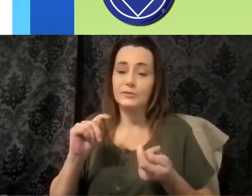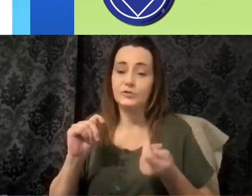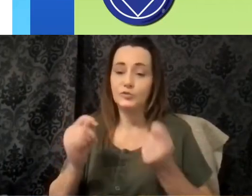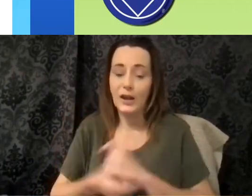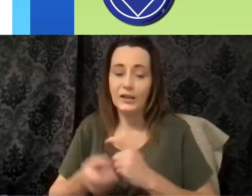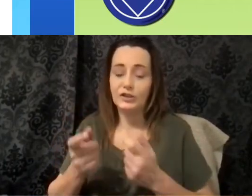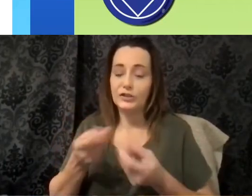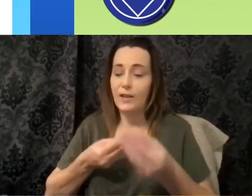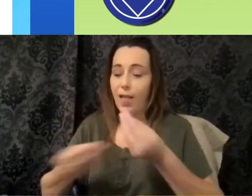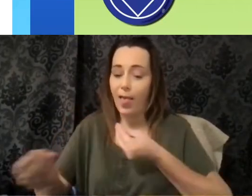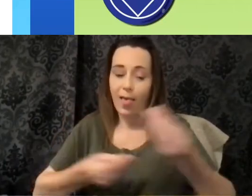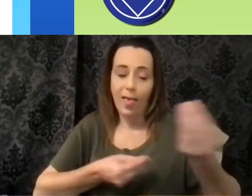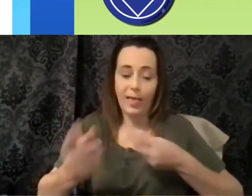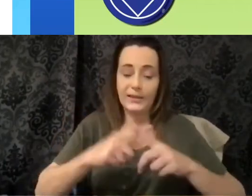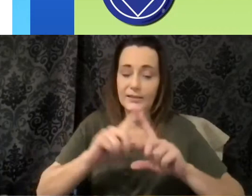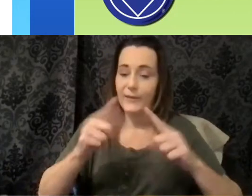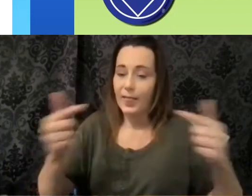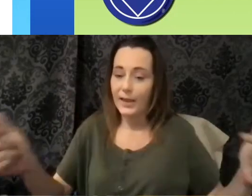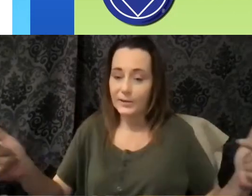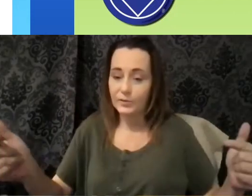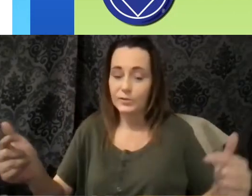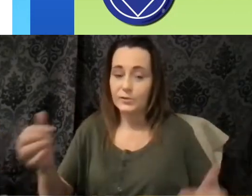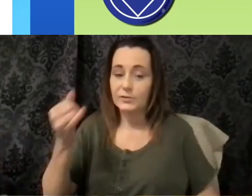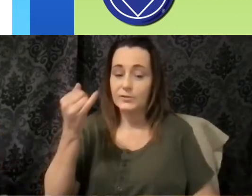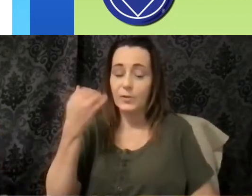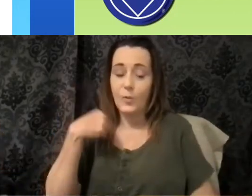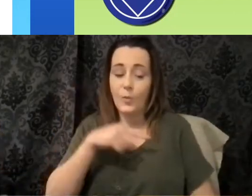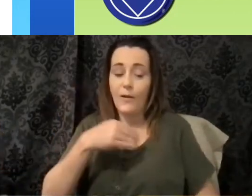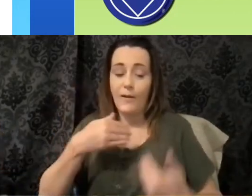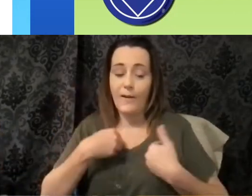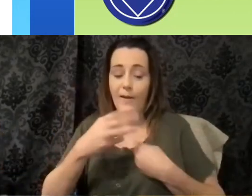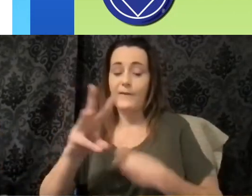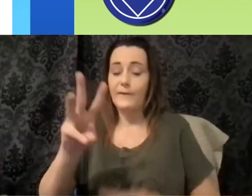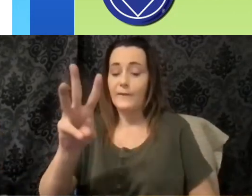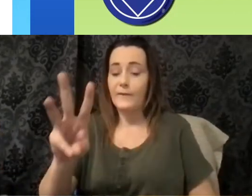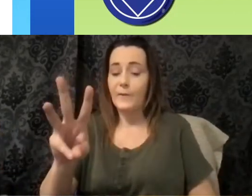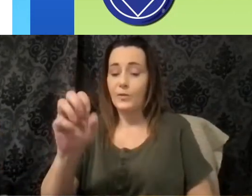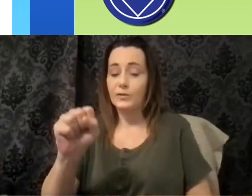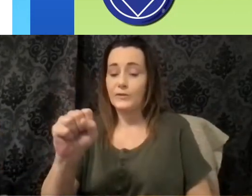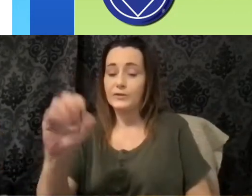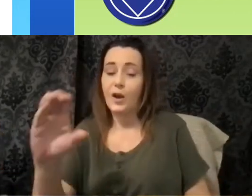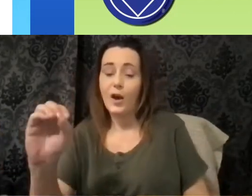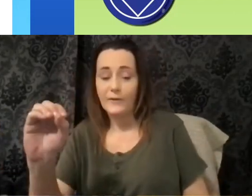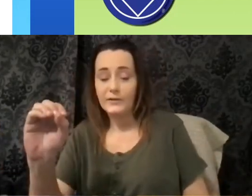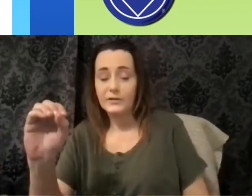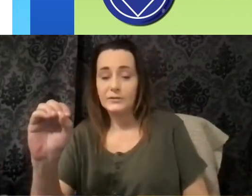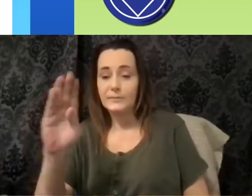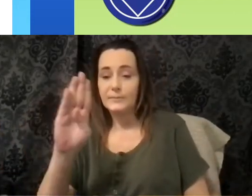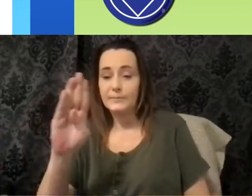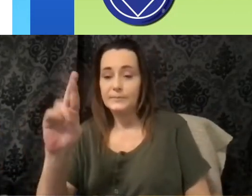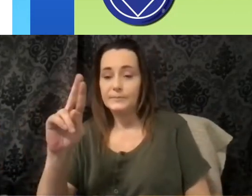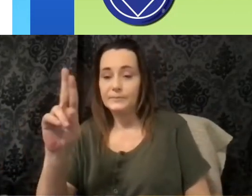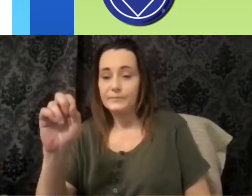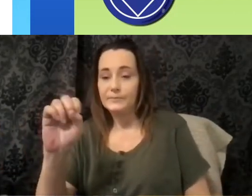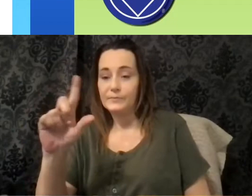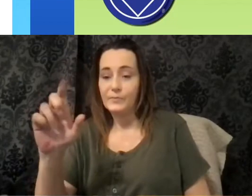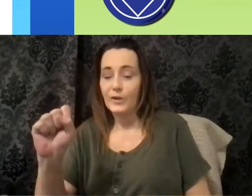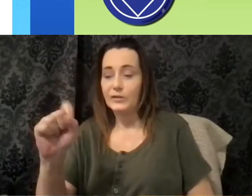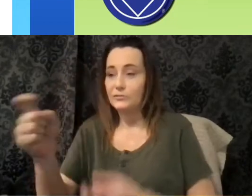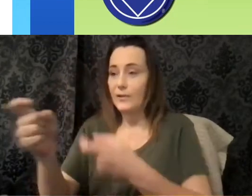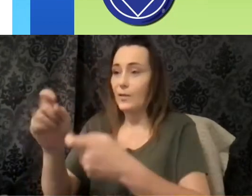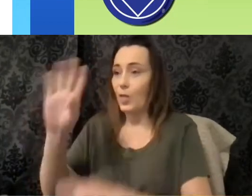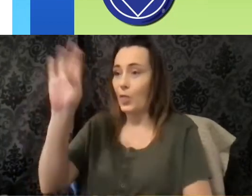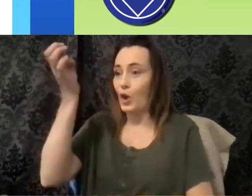languages. So just for anybody who doesn't know, we have a World Service office in Brussels, which handles all of the European